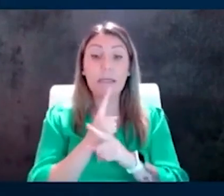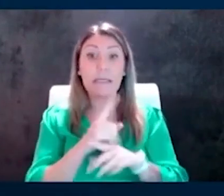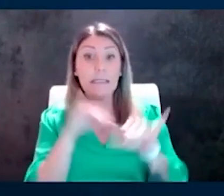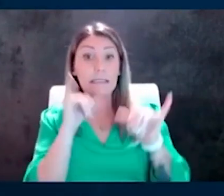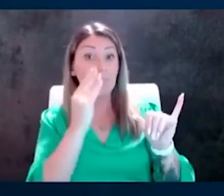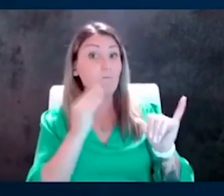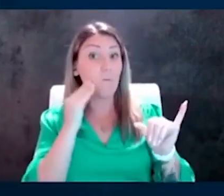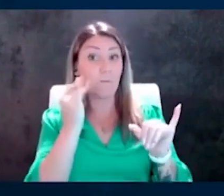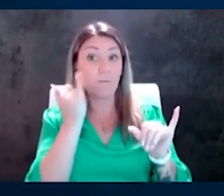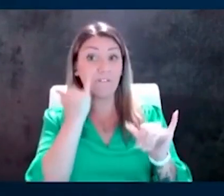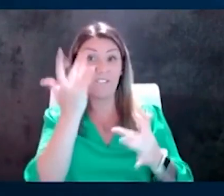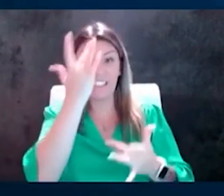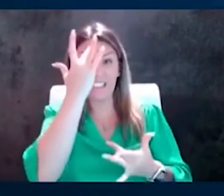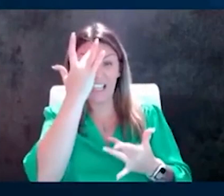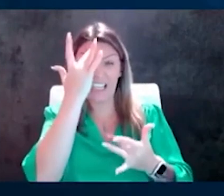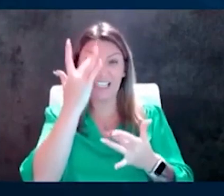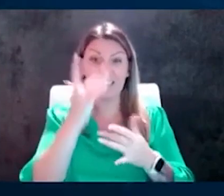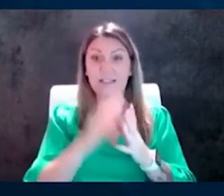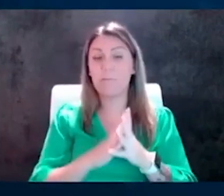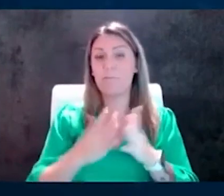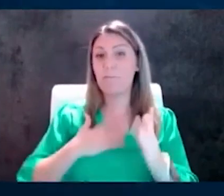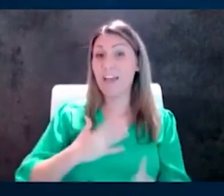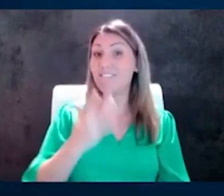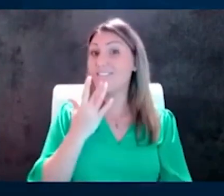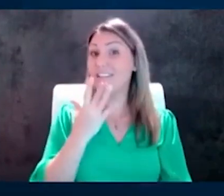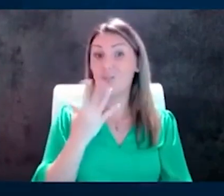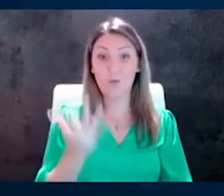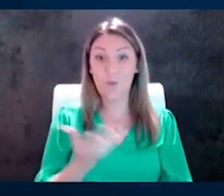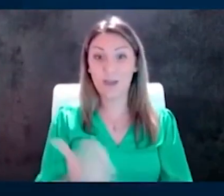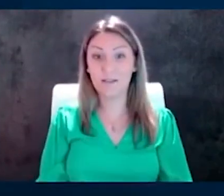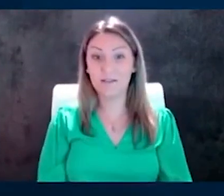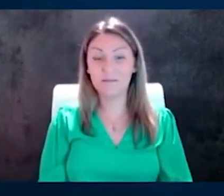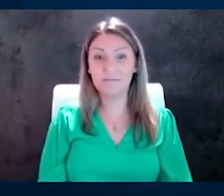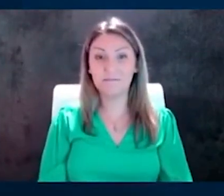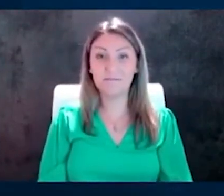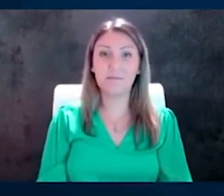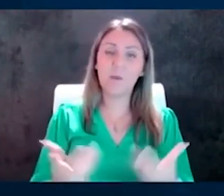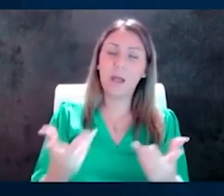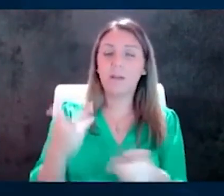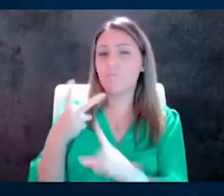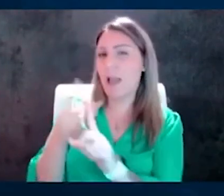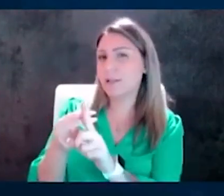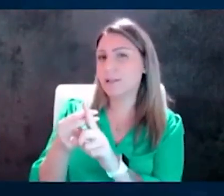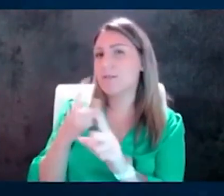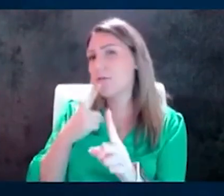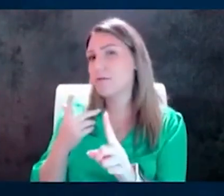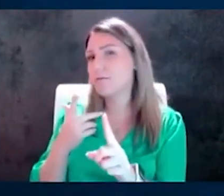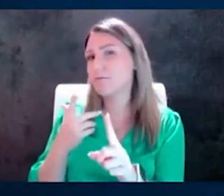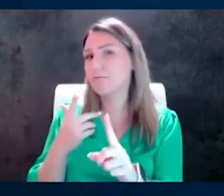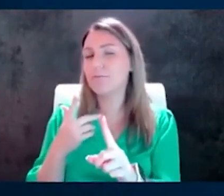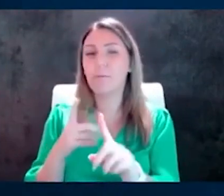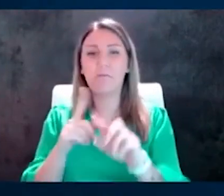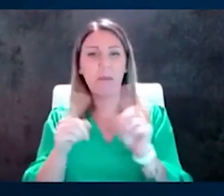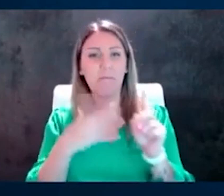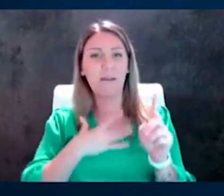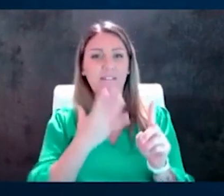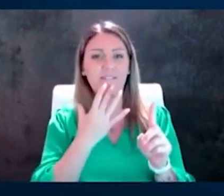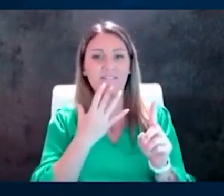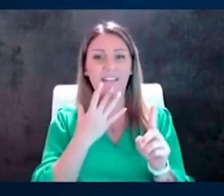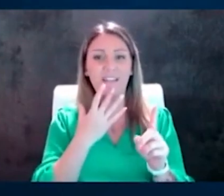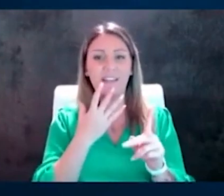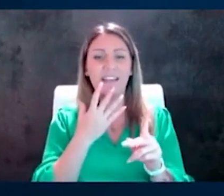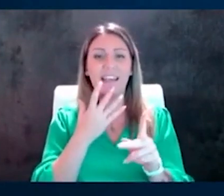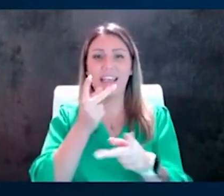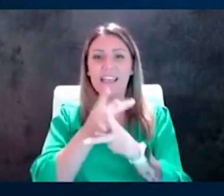there. And then probably my favorite one, although get vaccinated may be up there, but my favorite one is keep your personal items to